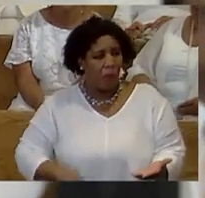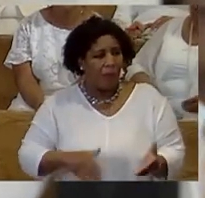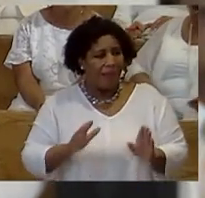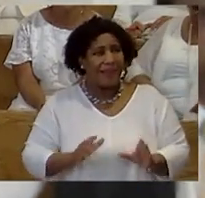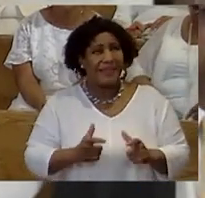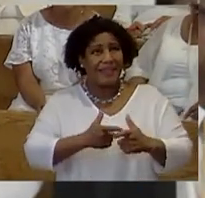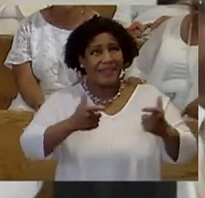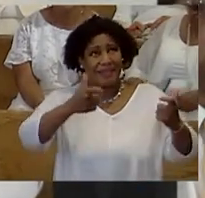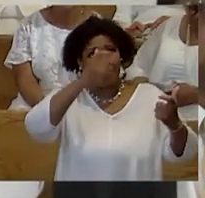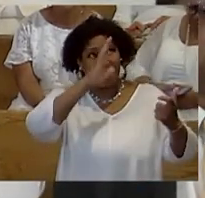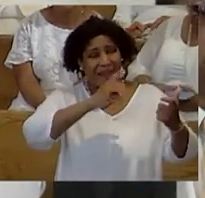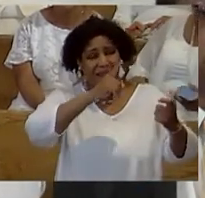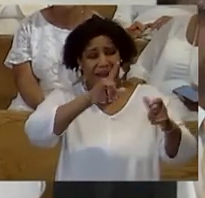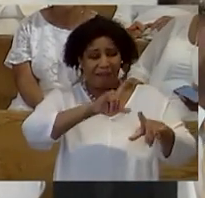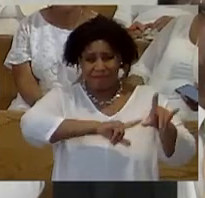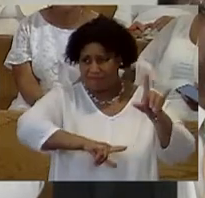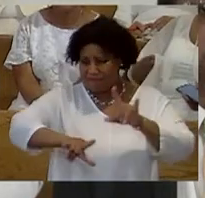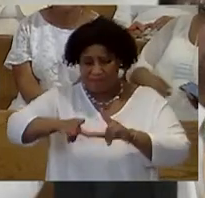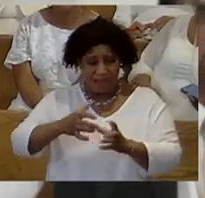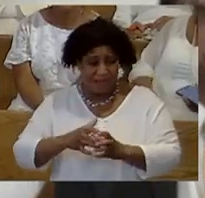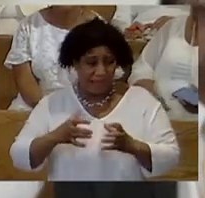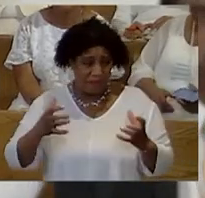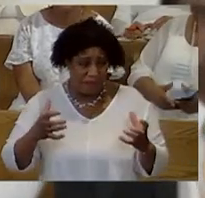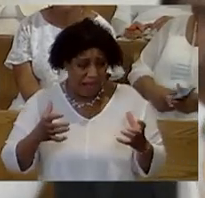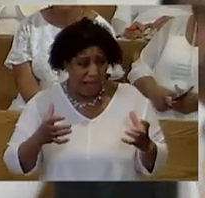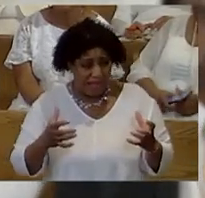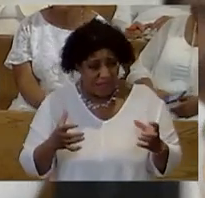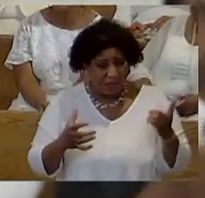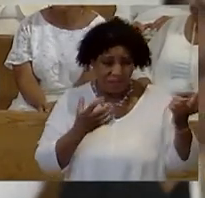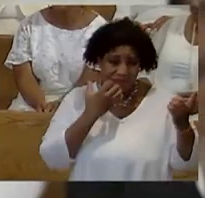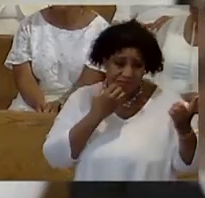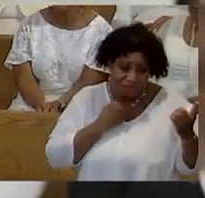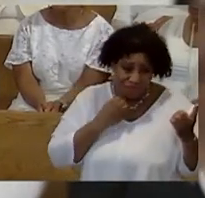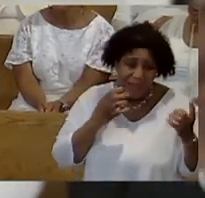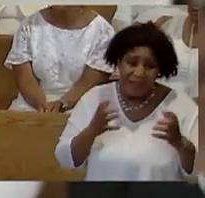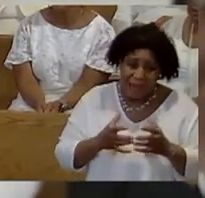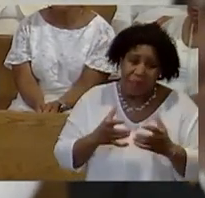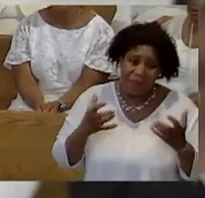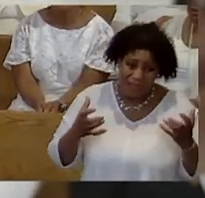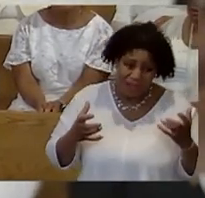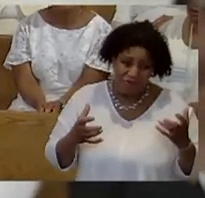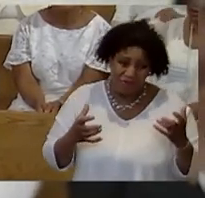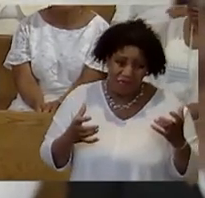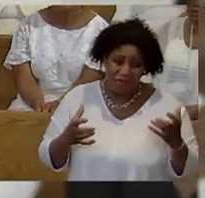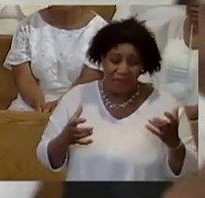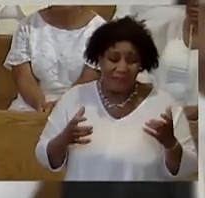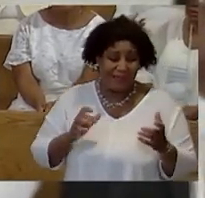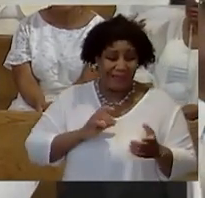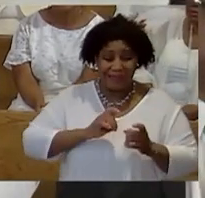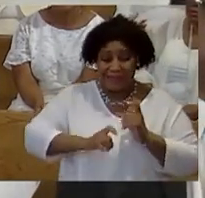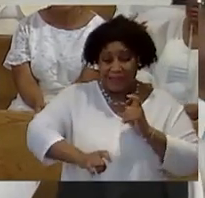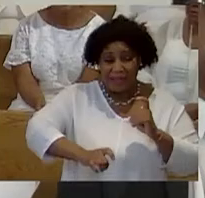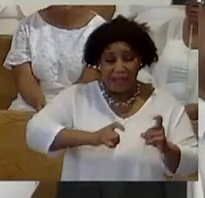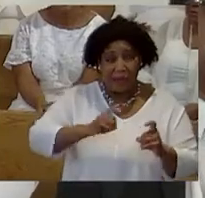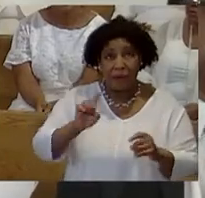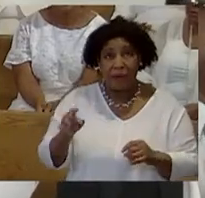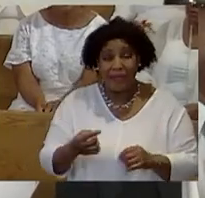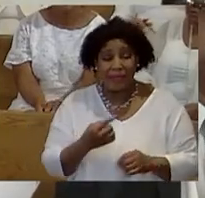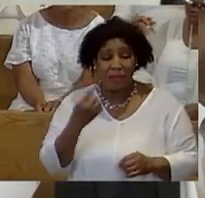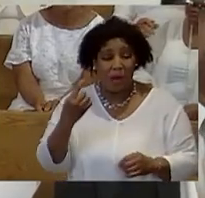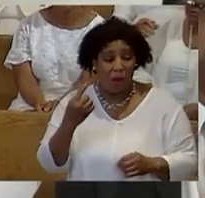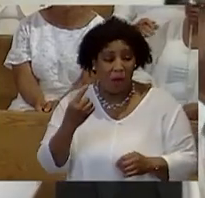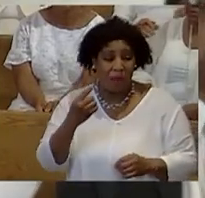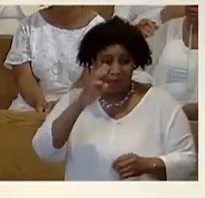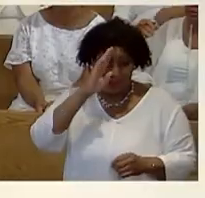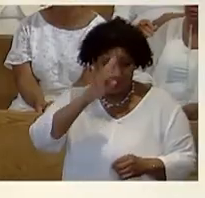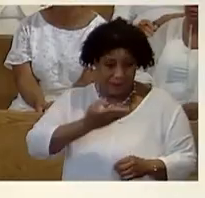big God that loves you that much, that he cares that much to give you his only